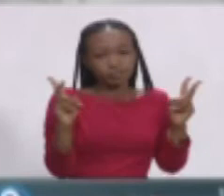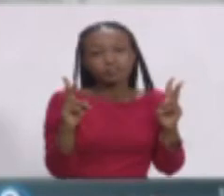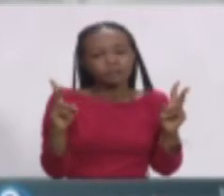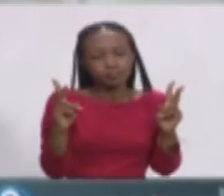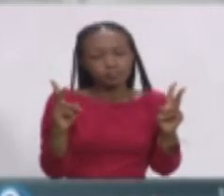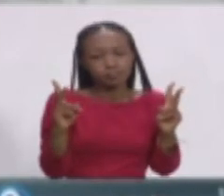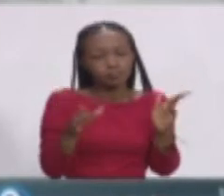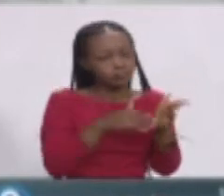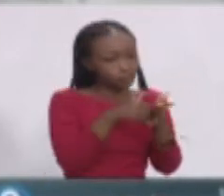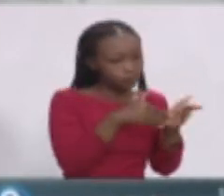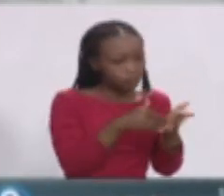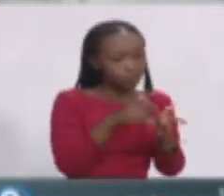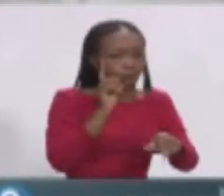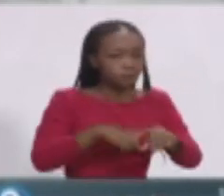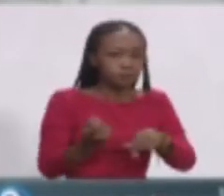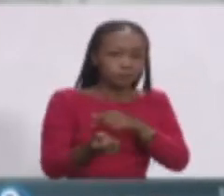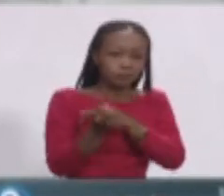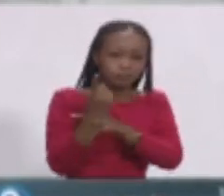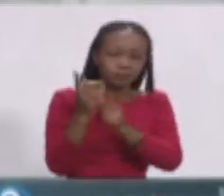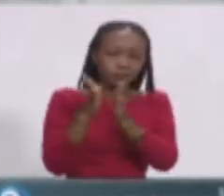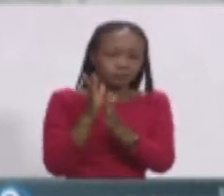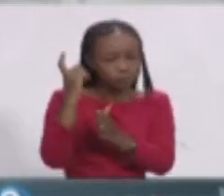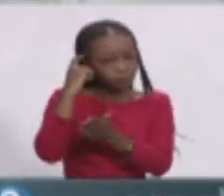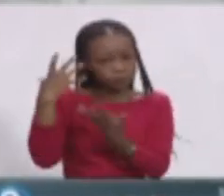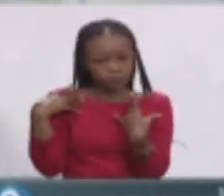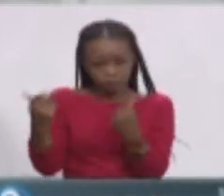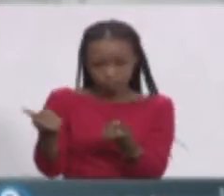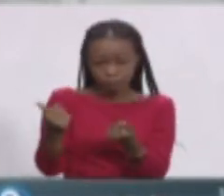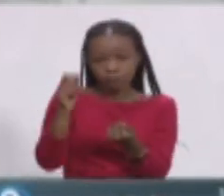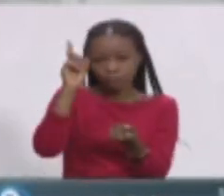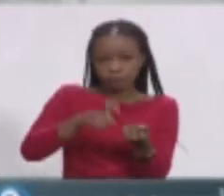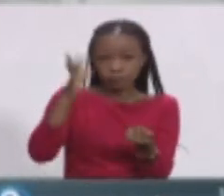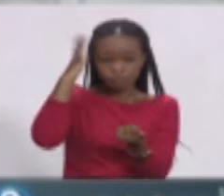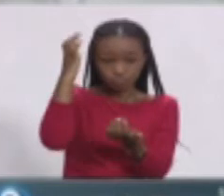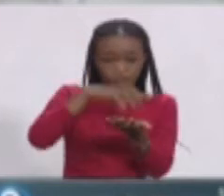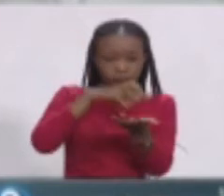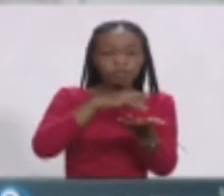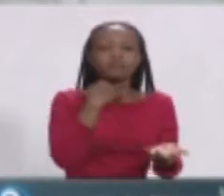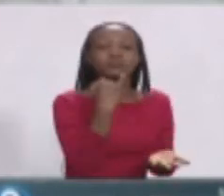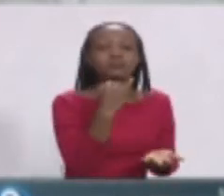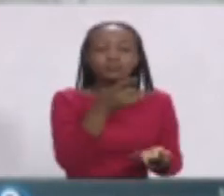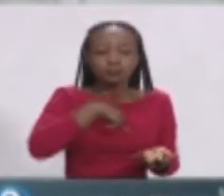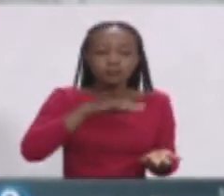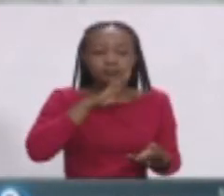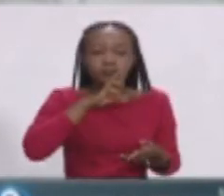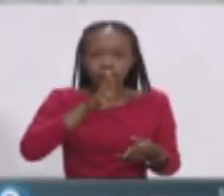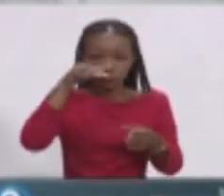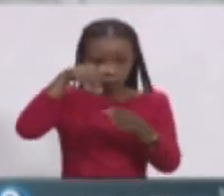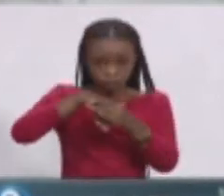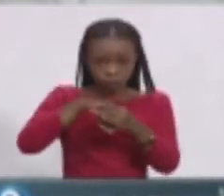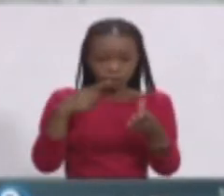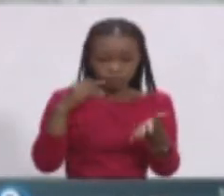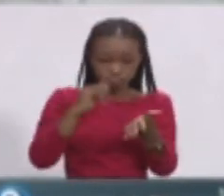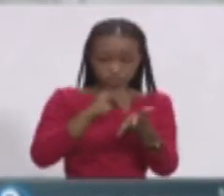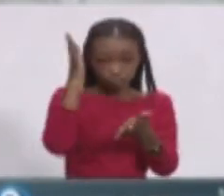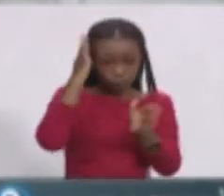health. And we need to be aware of the situation that we are in so that we know how then to mitigate the issues that we are going to be